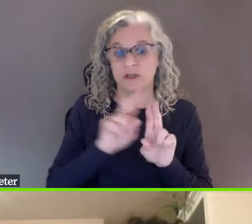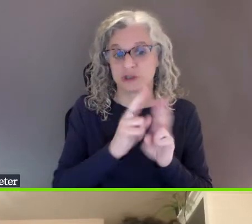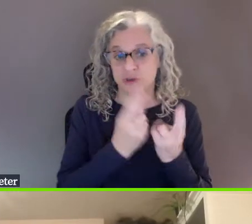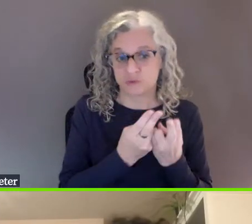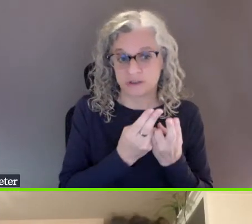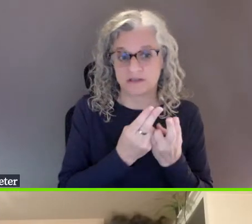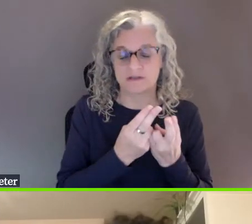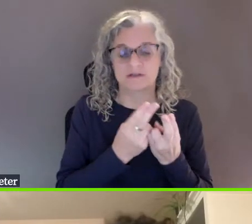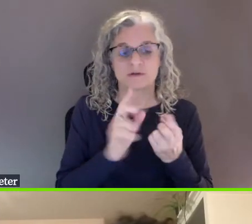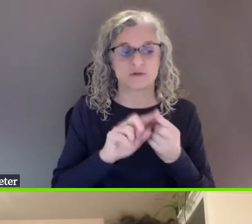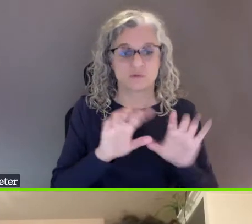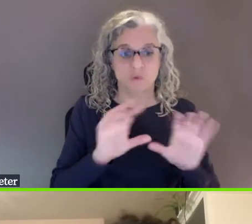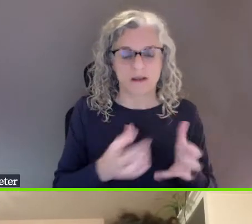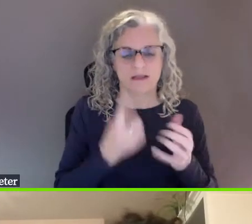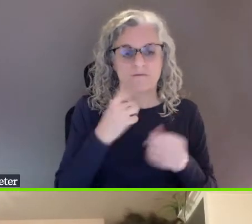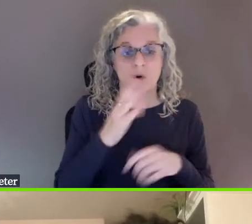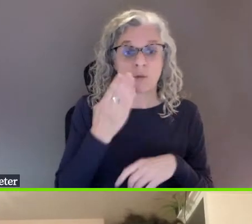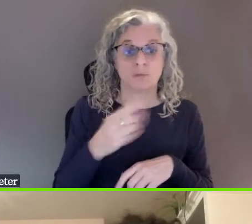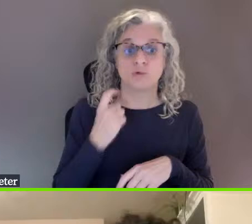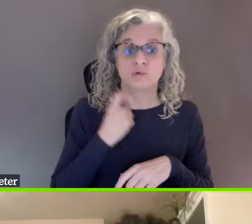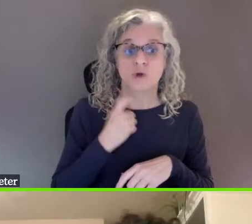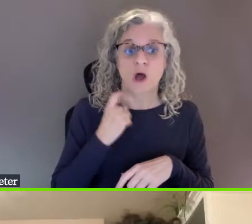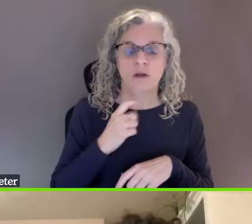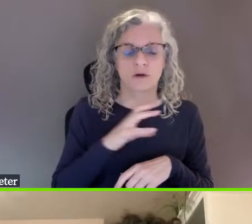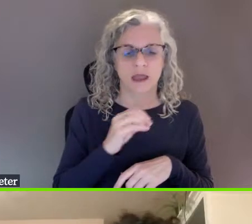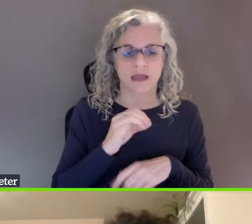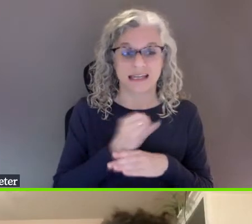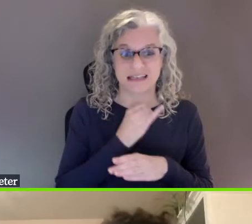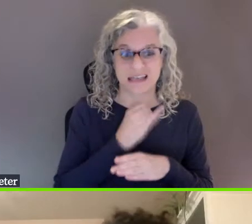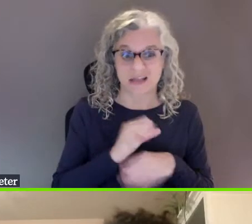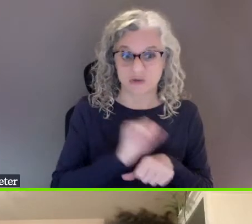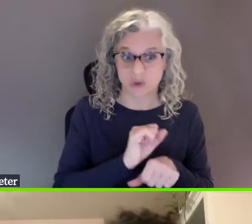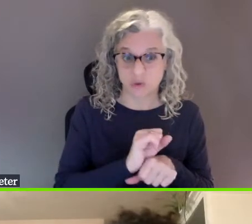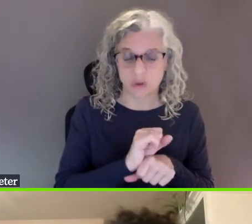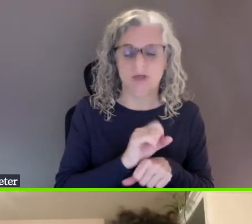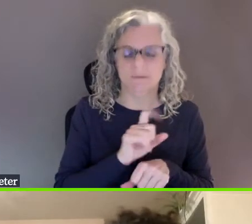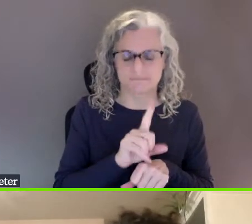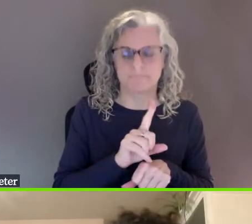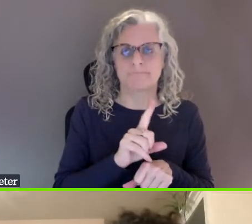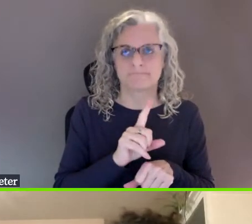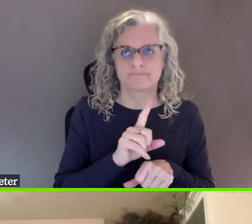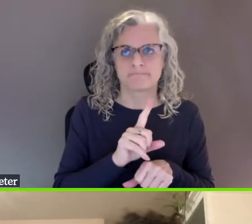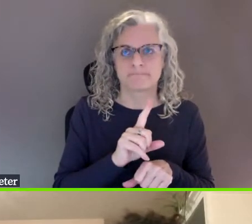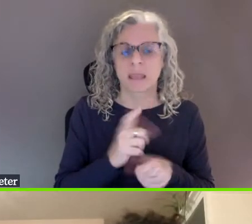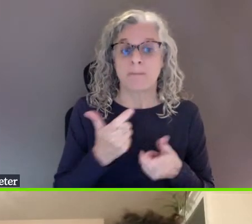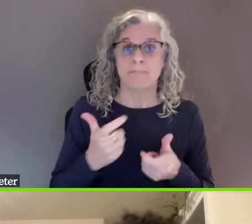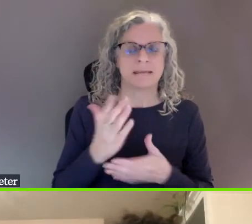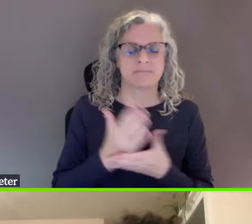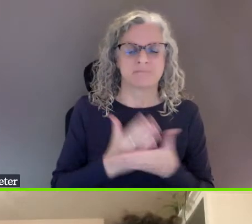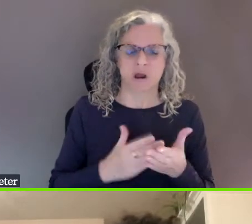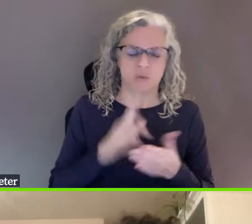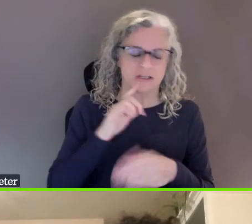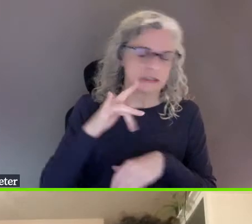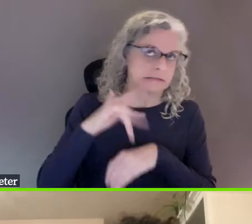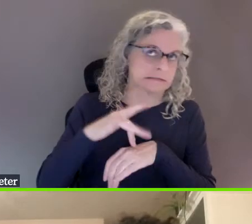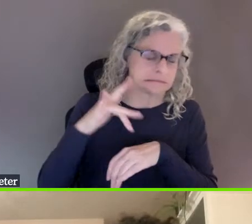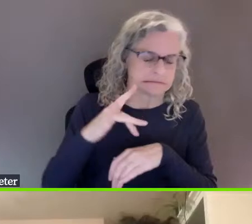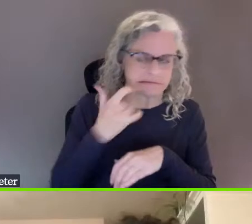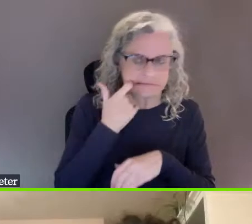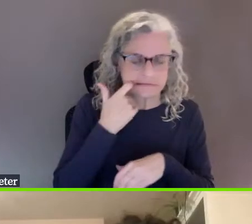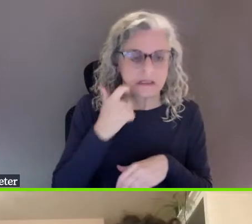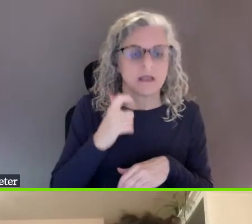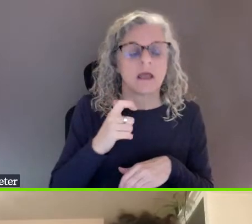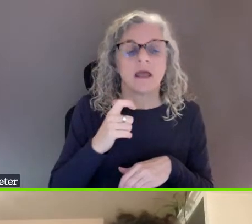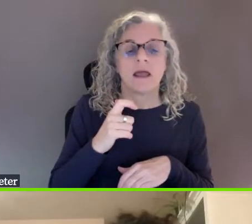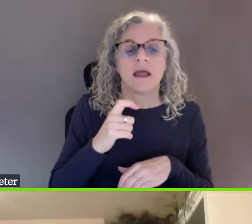industrial work? So a huge part of this that I think maybe we like kind of touched on but didn't get into the weeds about is that you're